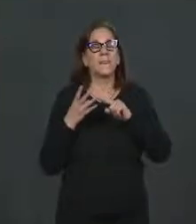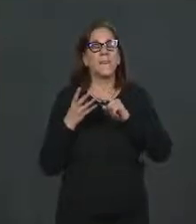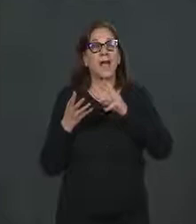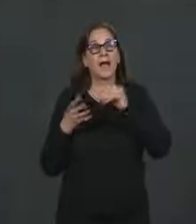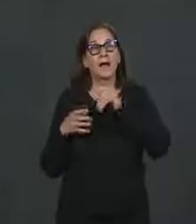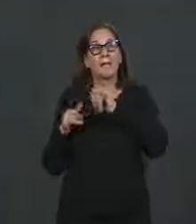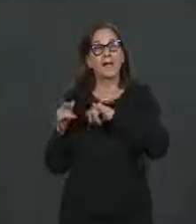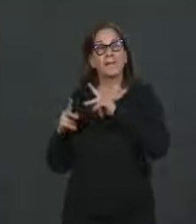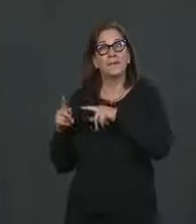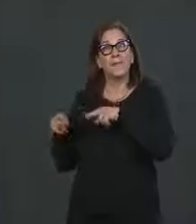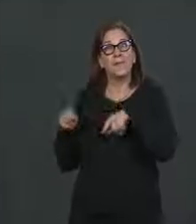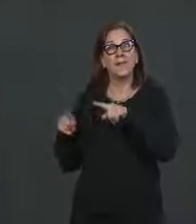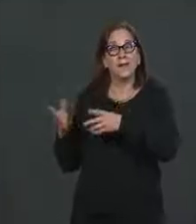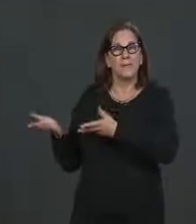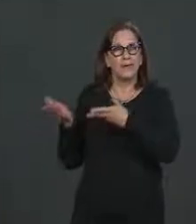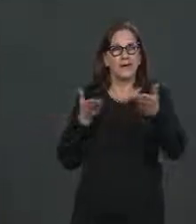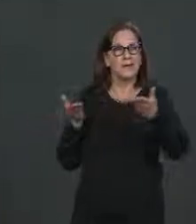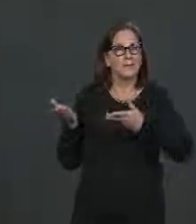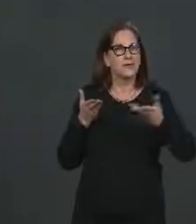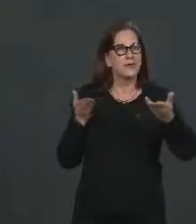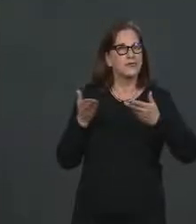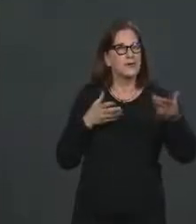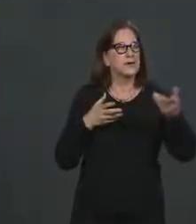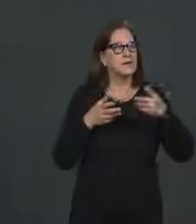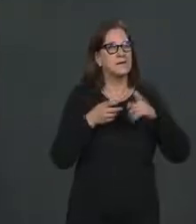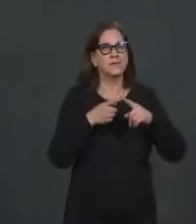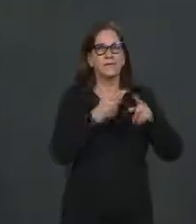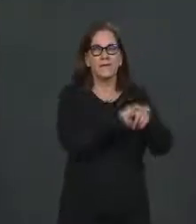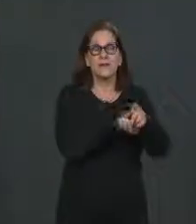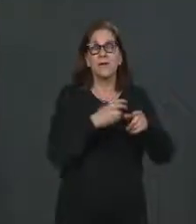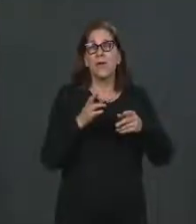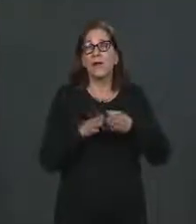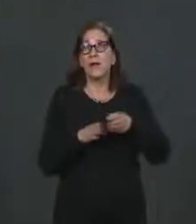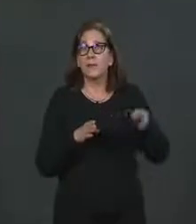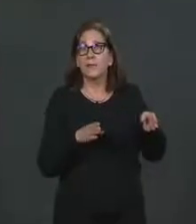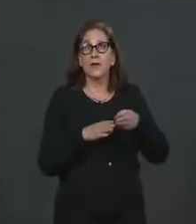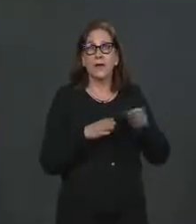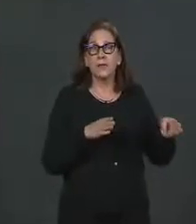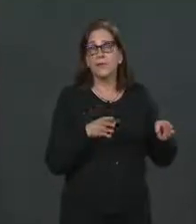Neighbors helping neighbors. What a truly American effort.